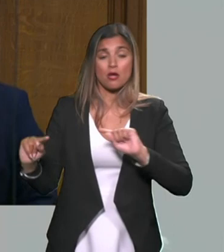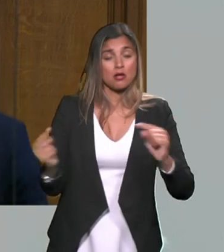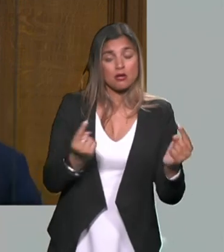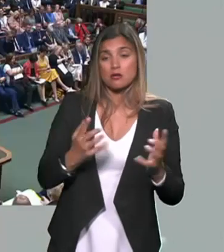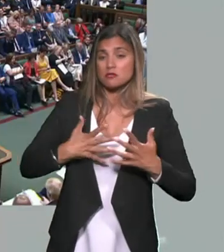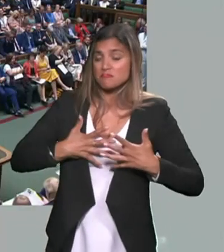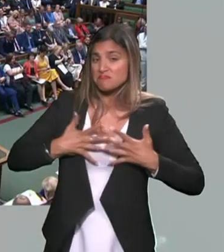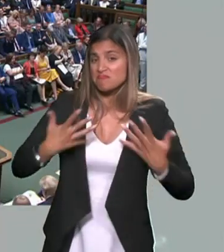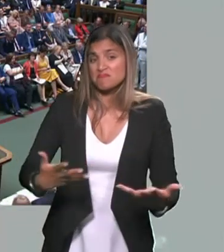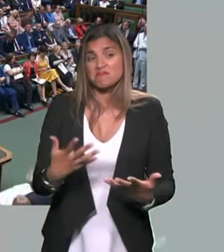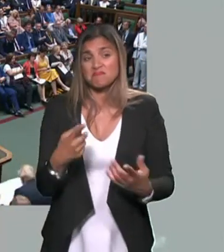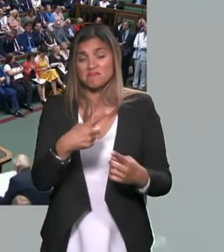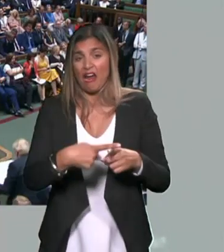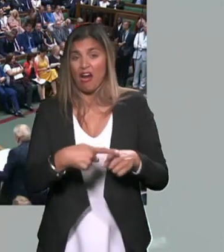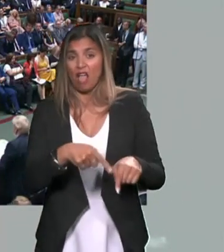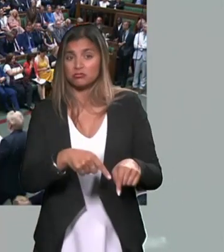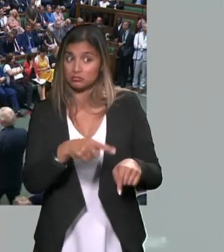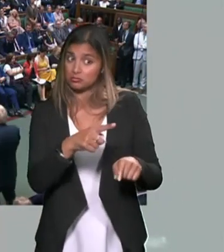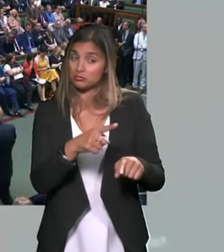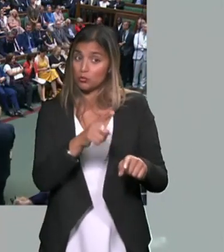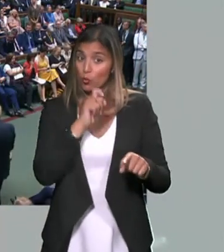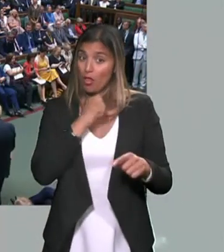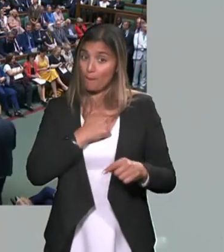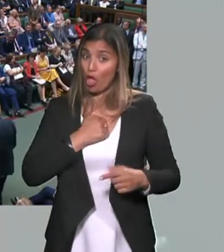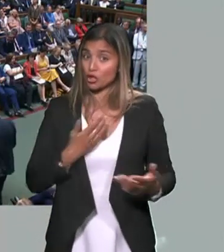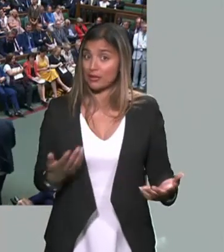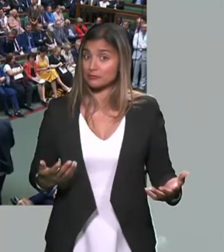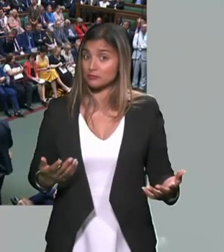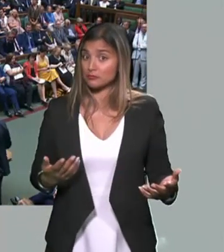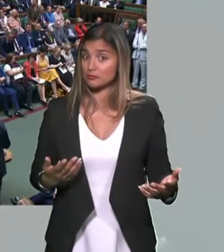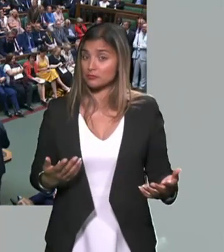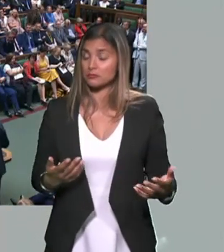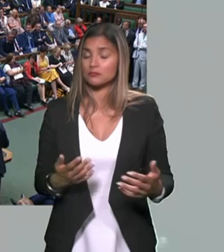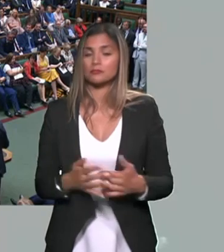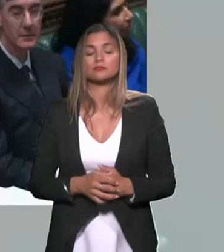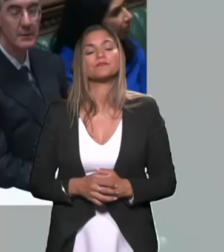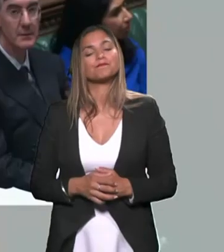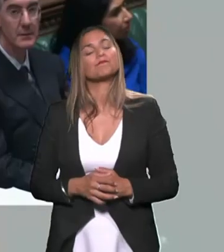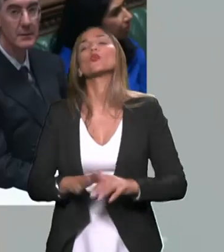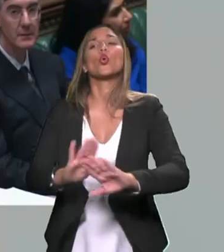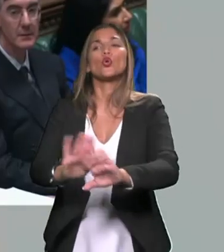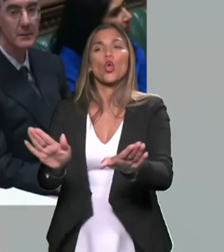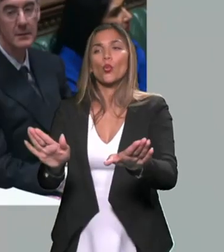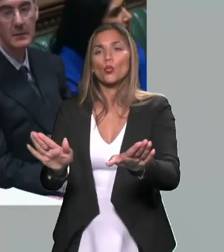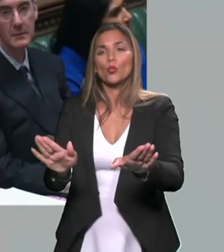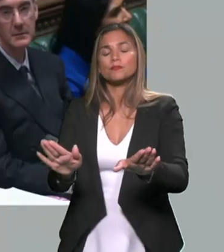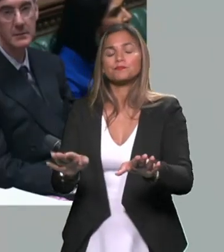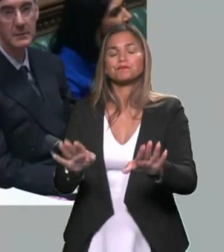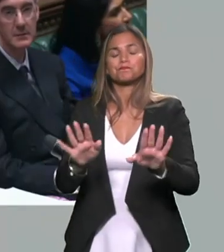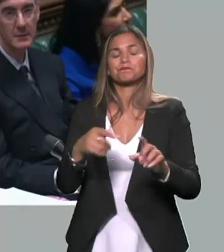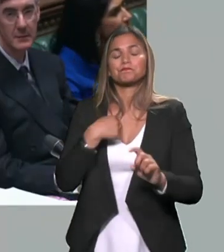years? Prime Minister. Mr. Speaker, because actually what we've got, and I know that every single one